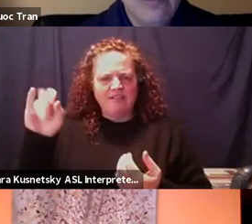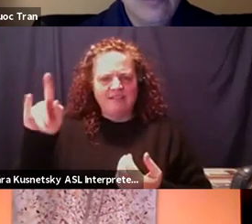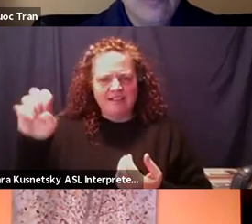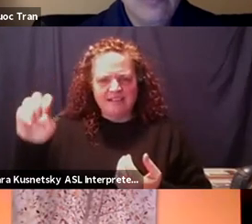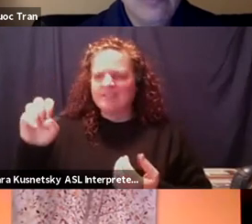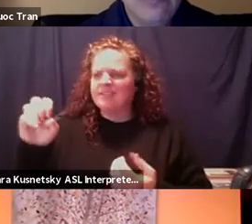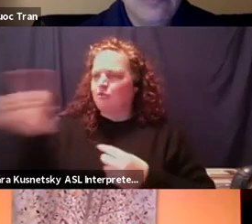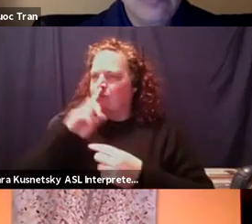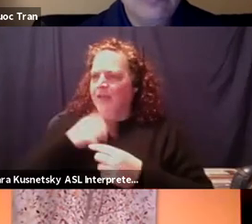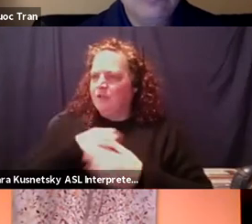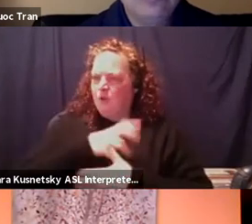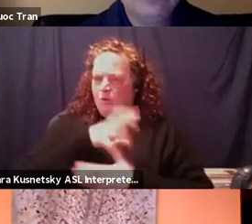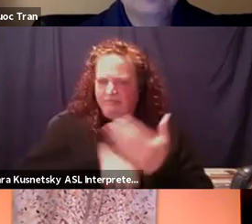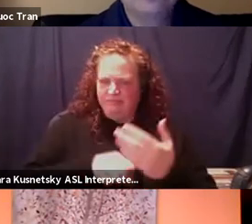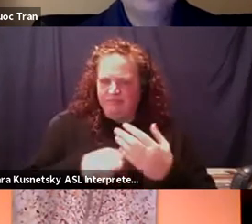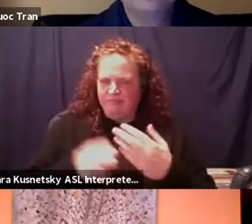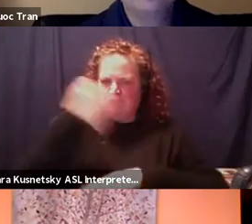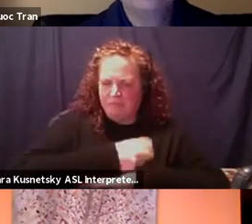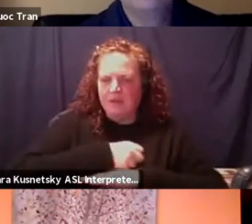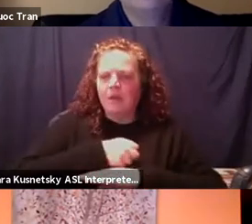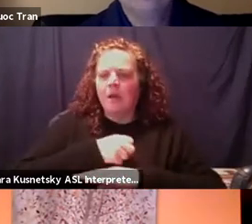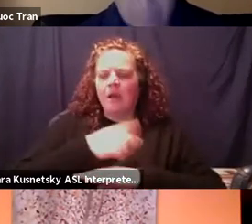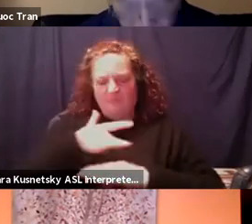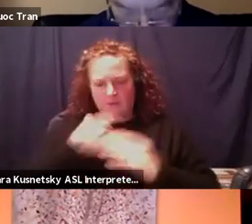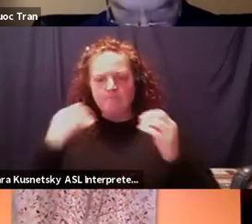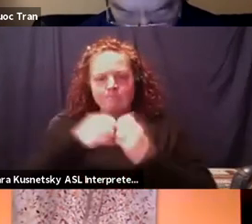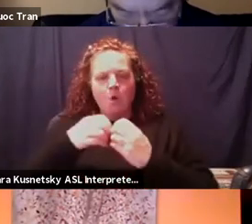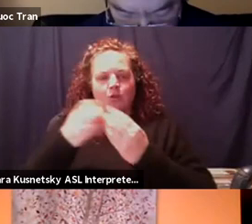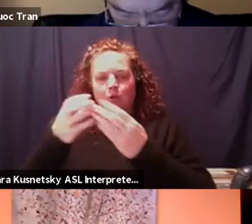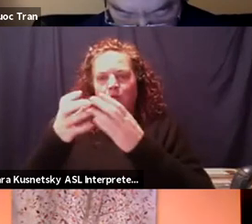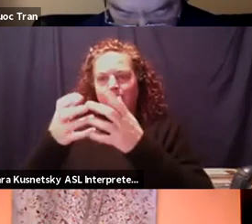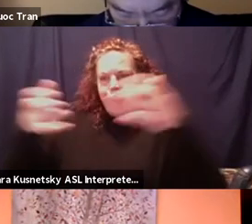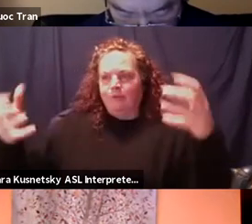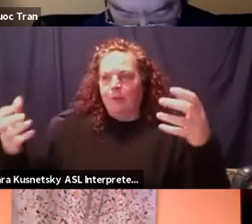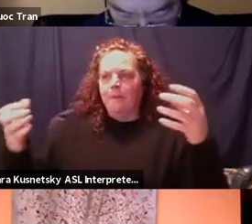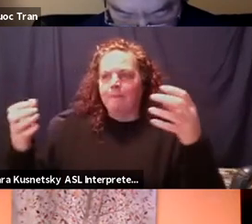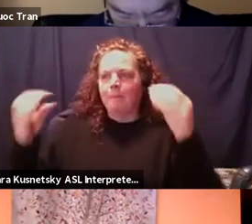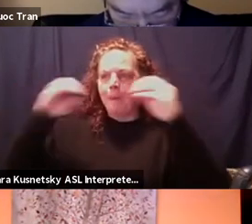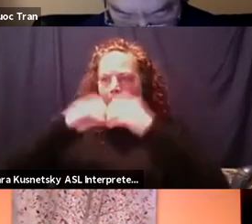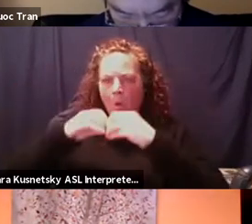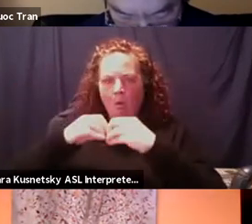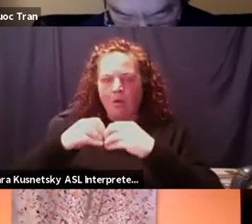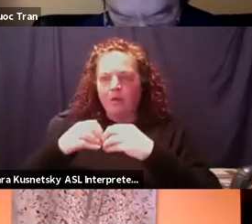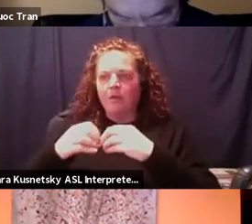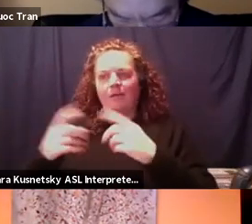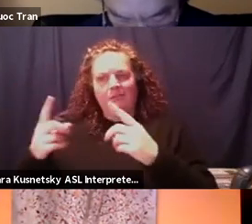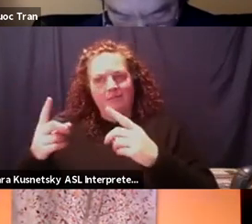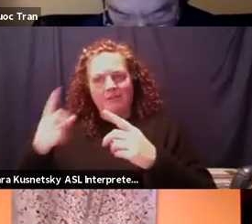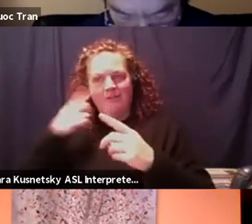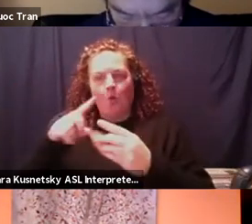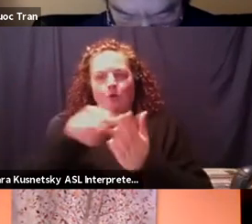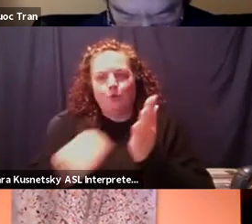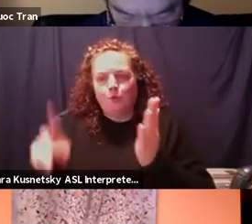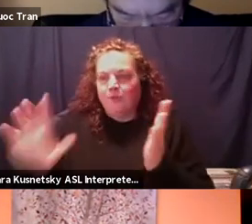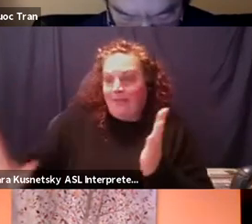to take things away. I think it makes sense to expand and look at what the students really need to